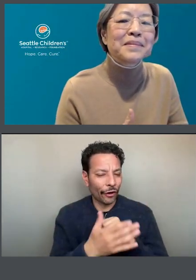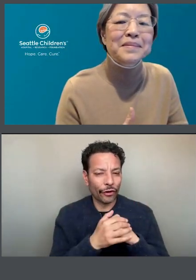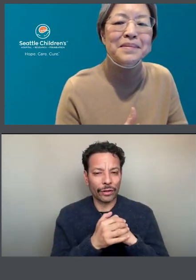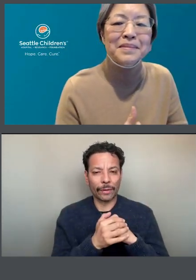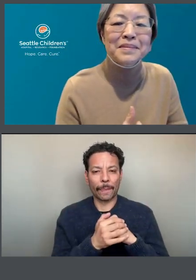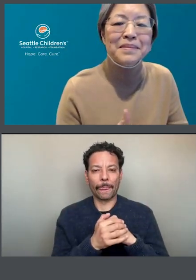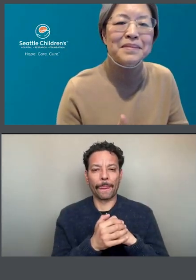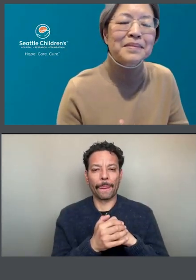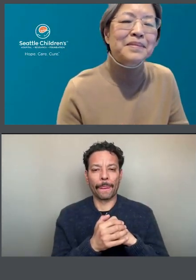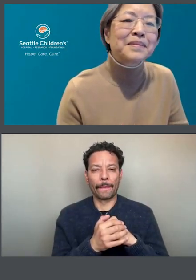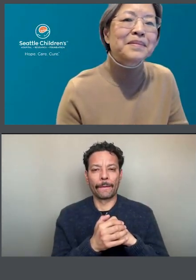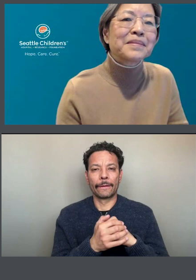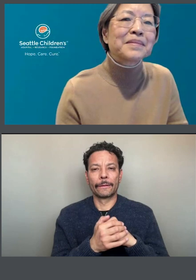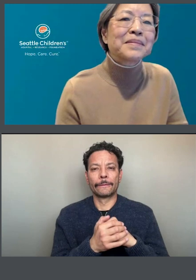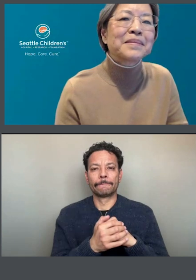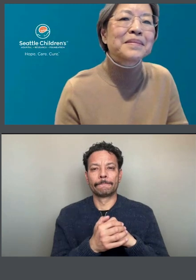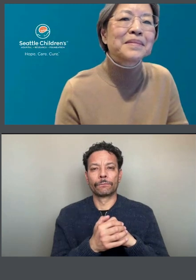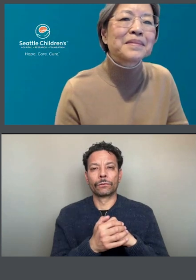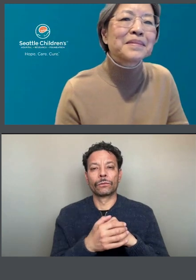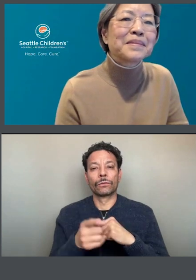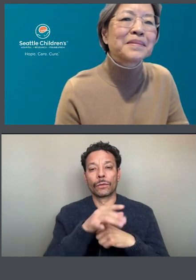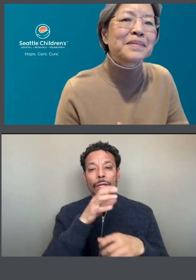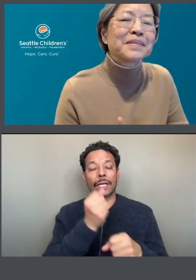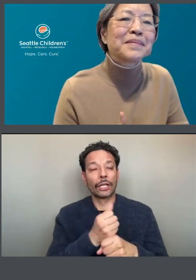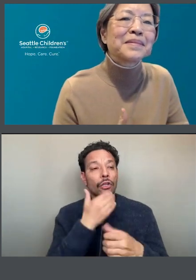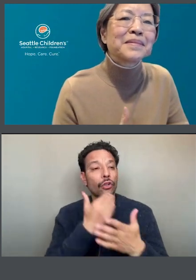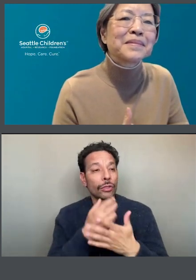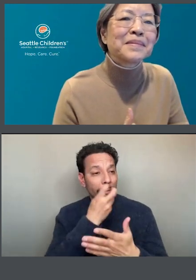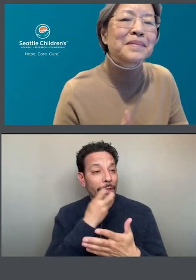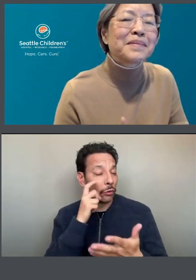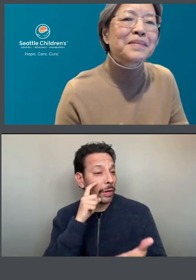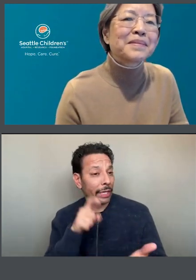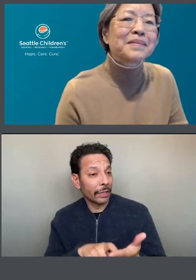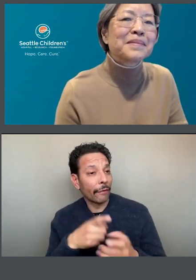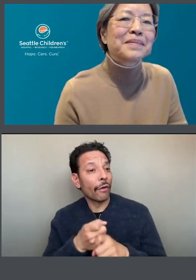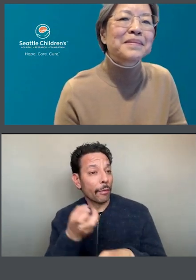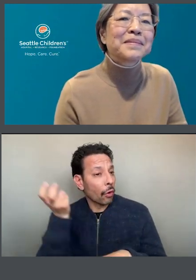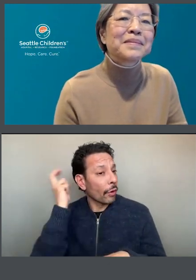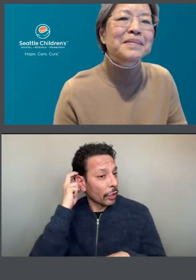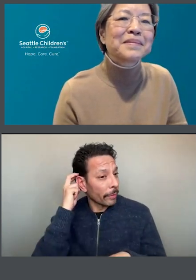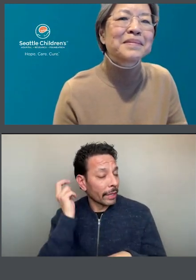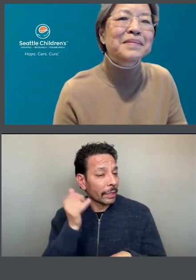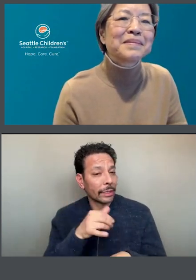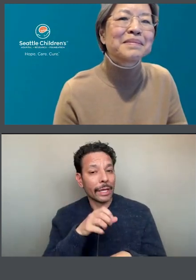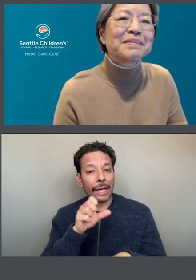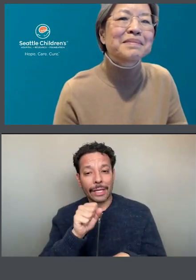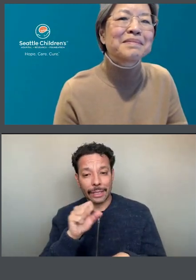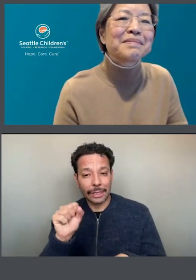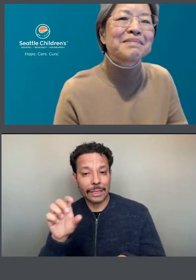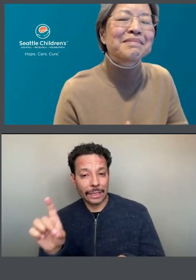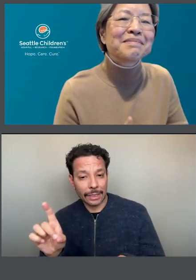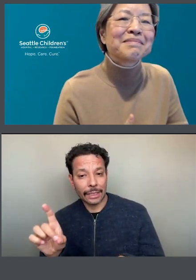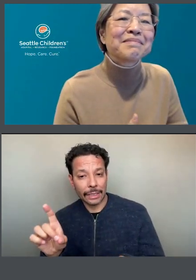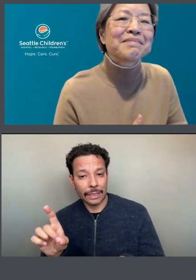So you can get good speech recognition from a cochlear implant in SSD